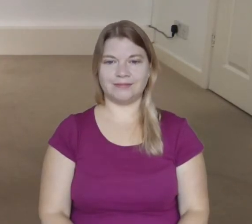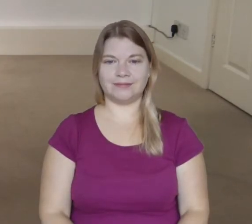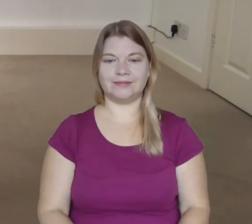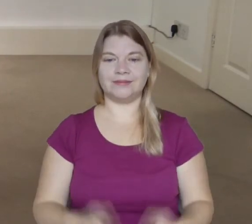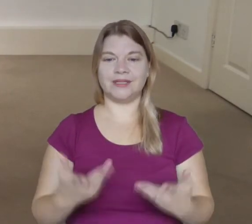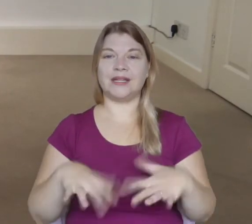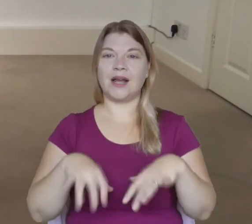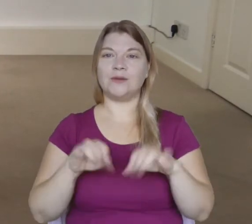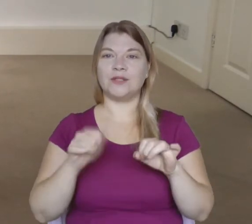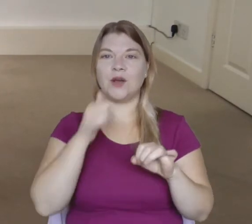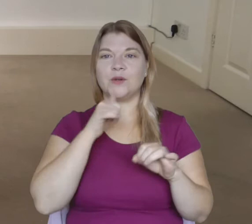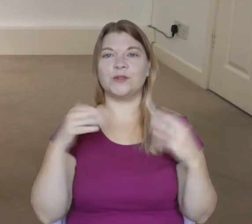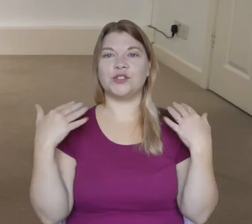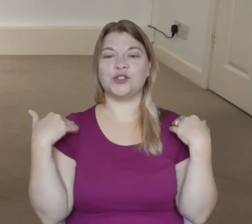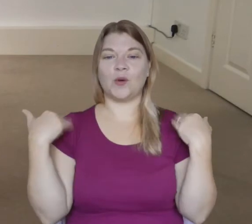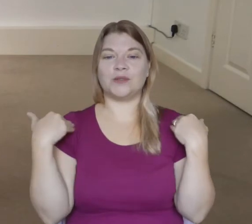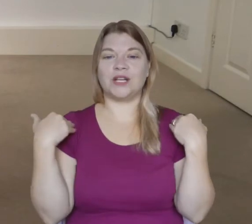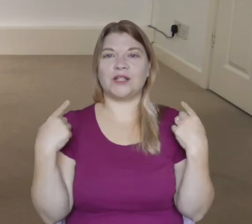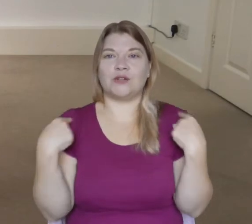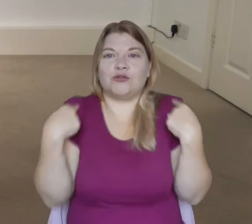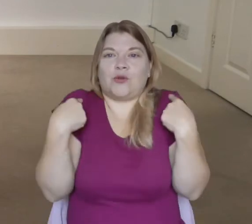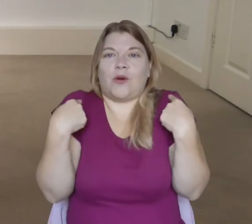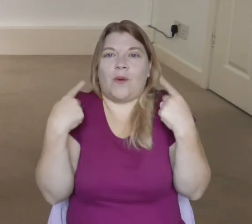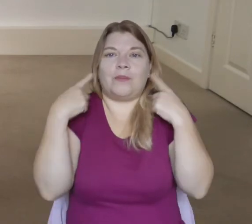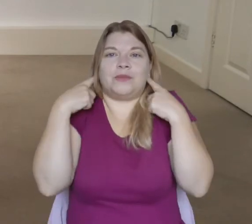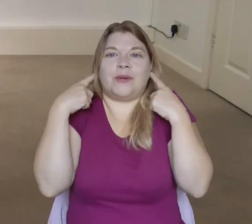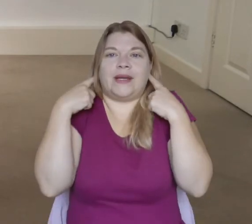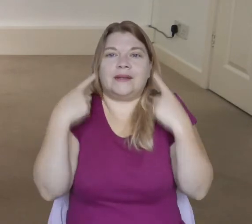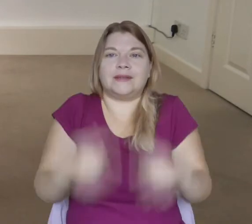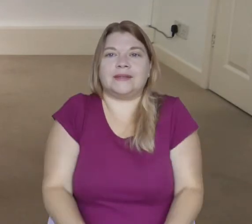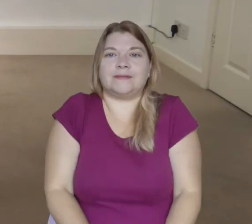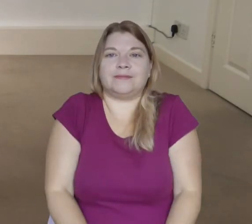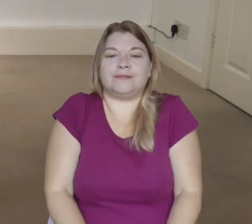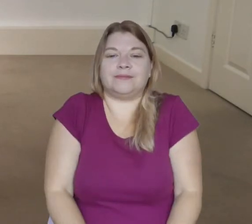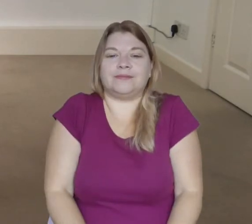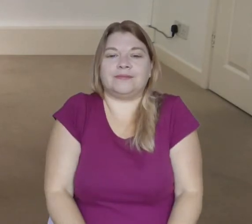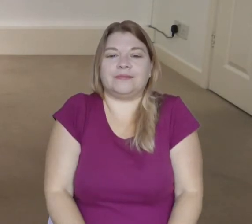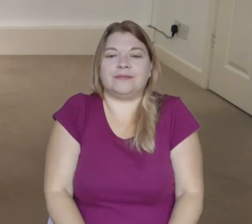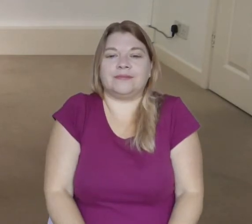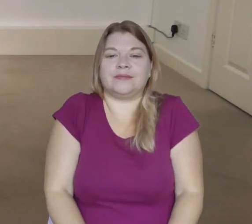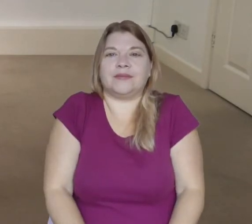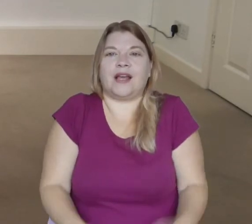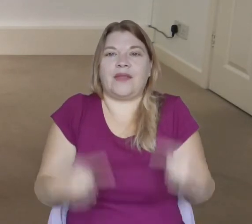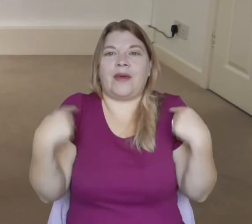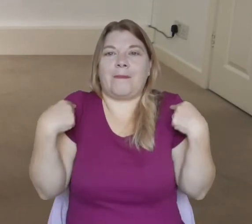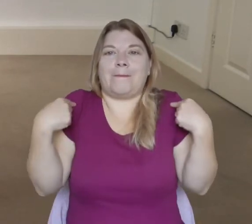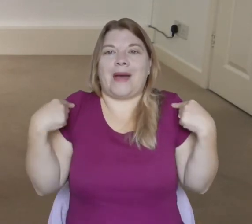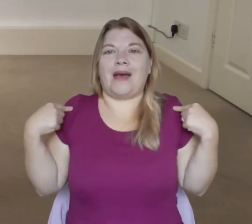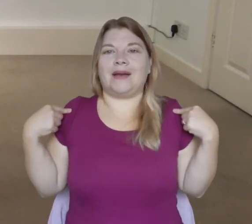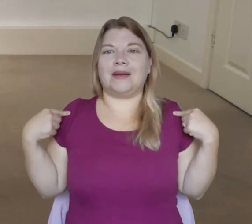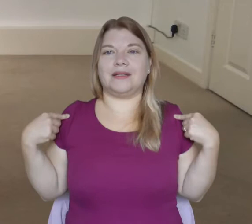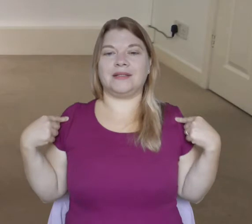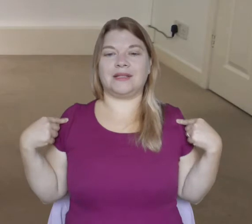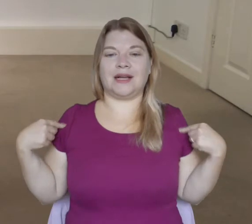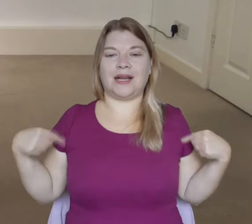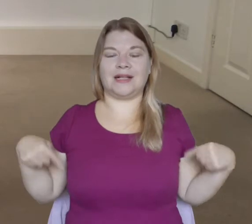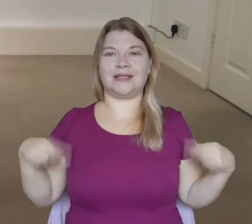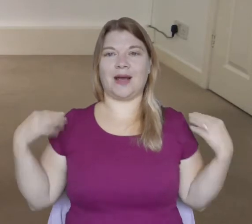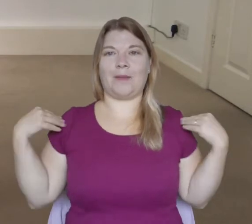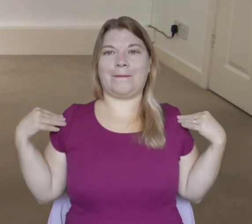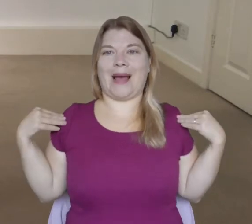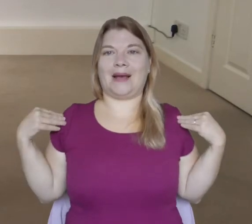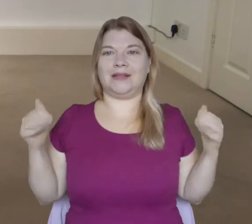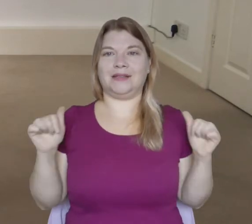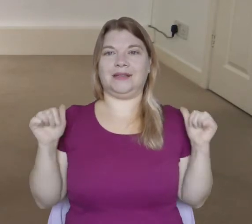begin using our shoulders, so shrugging our shoulders up towards our ears, circle our shoulder blades back and down, drawing our shoulder blades together at the